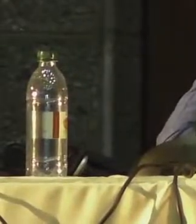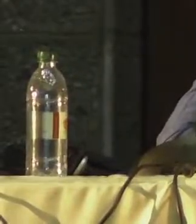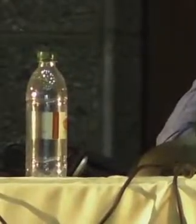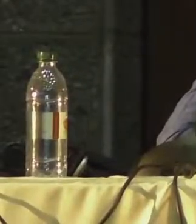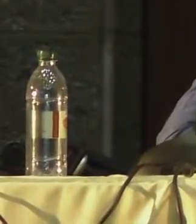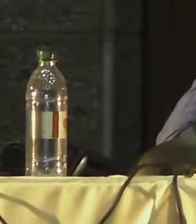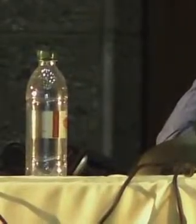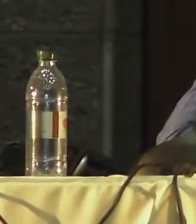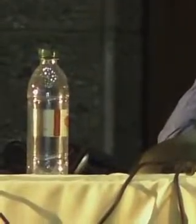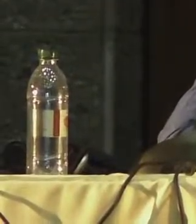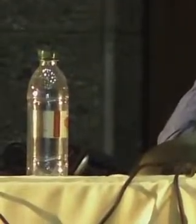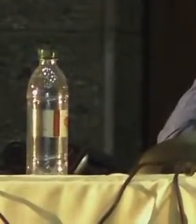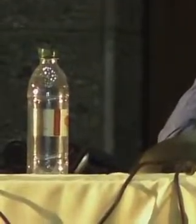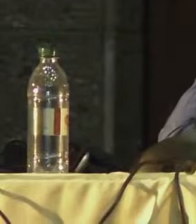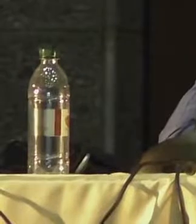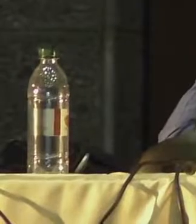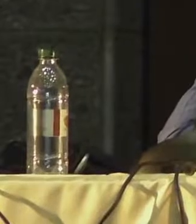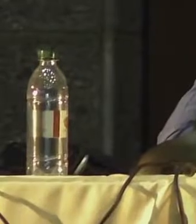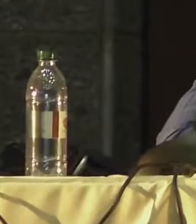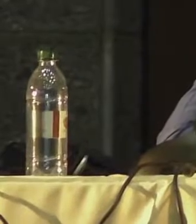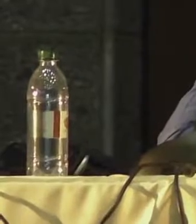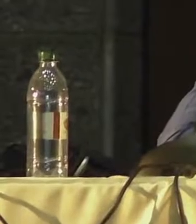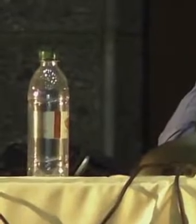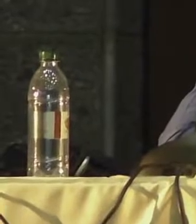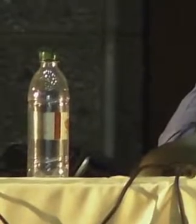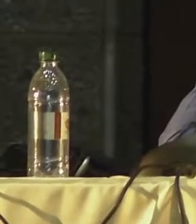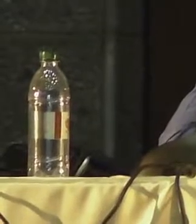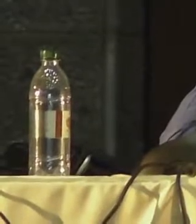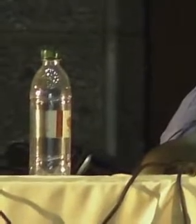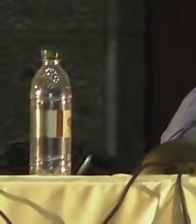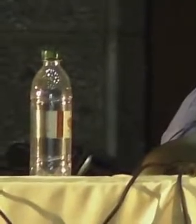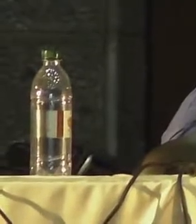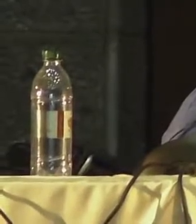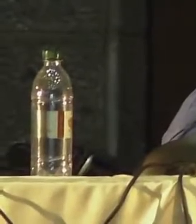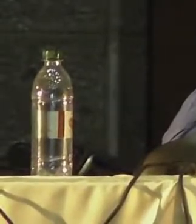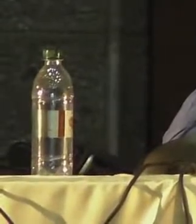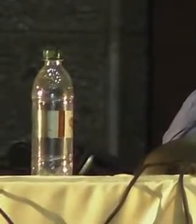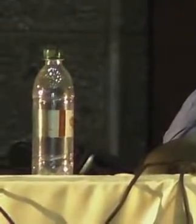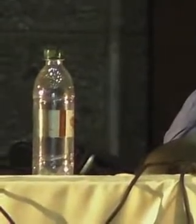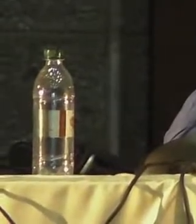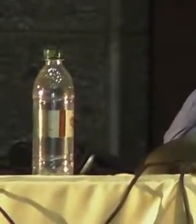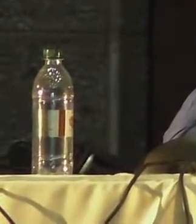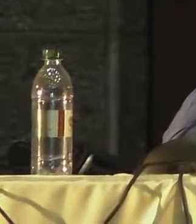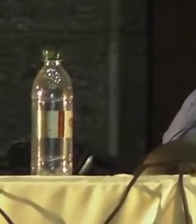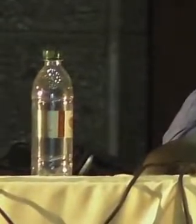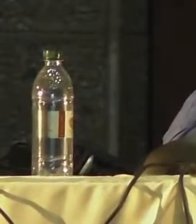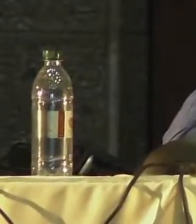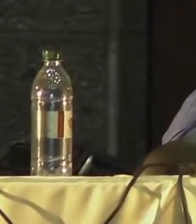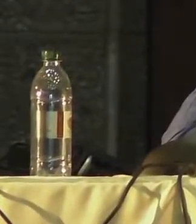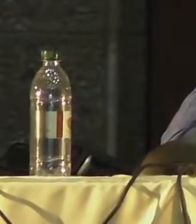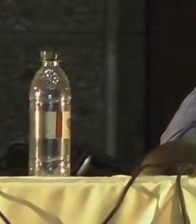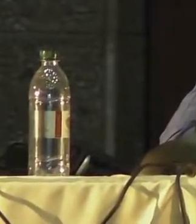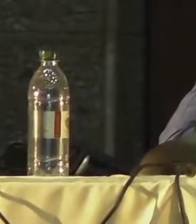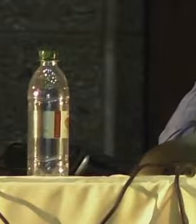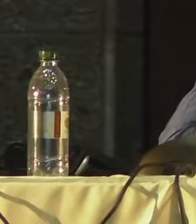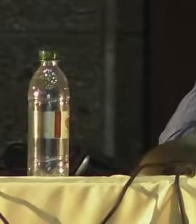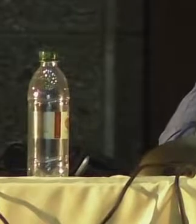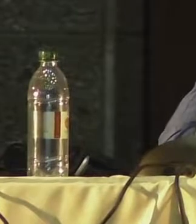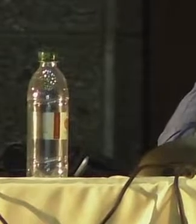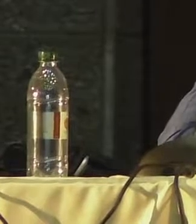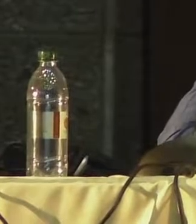proposed recommendations, then the acknowledgements part, as well as the adoption. So, Chair, in terms